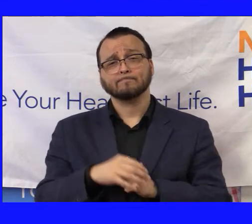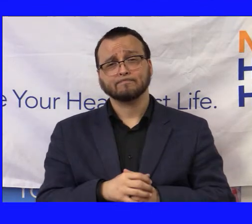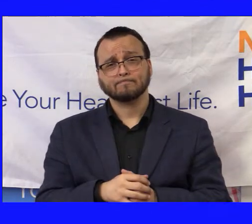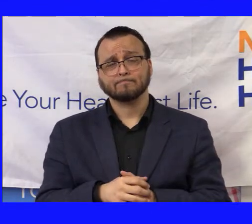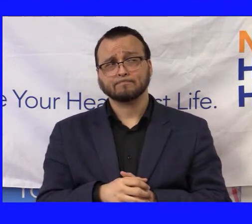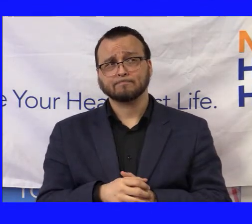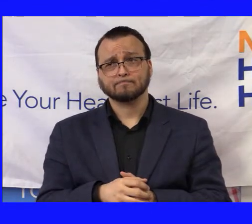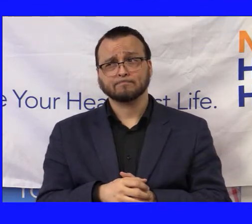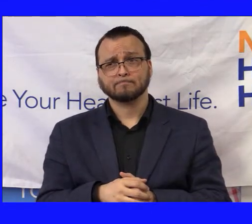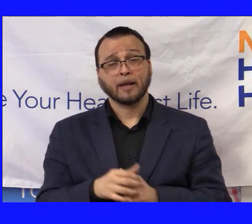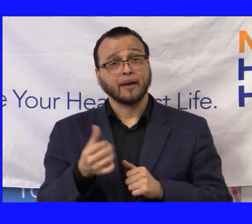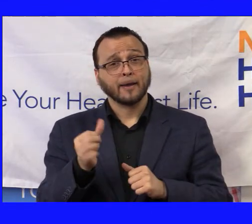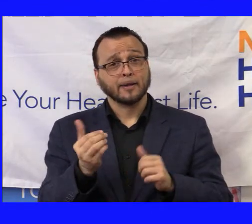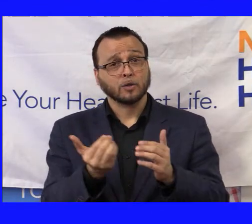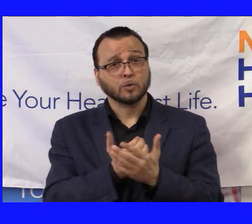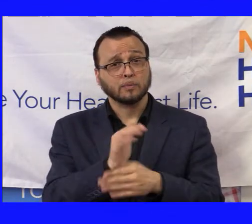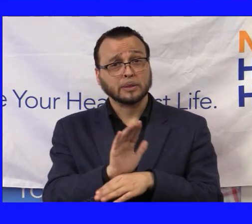business?